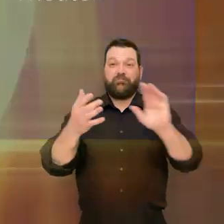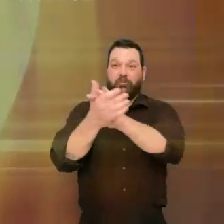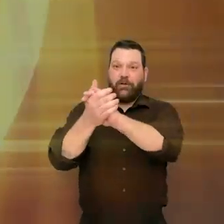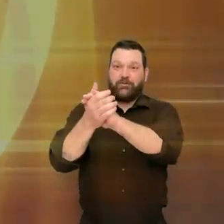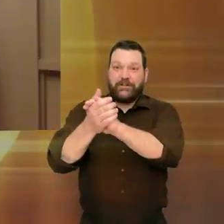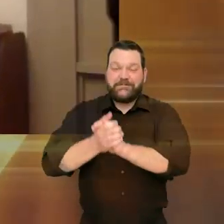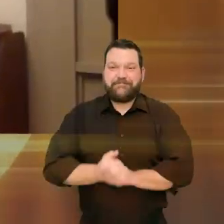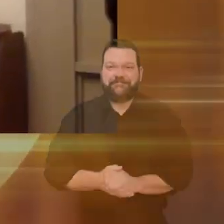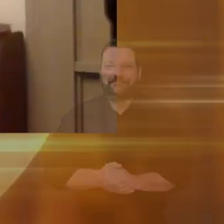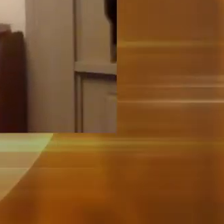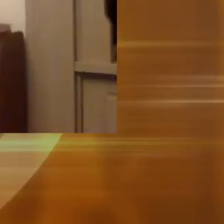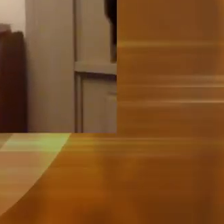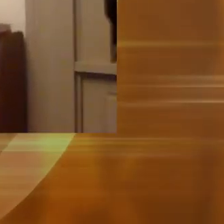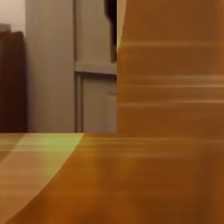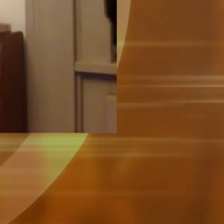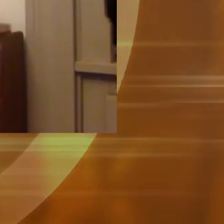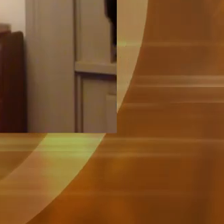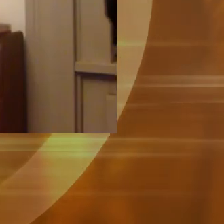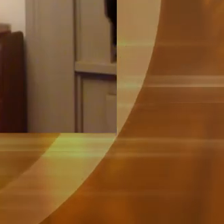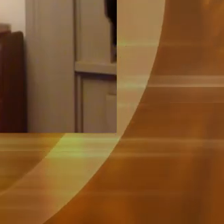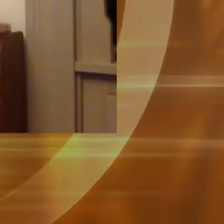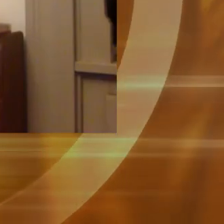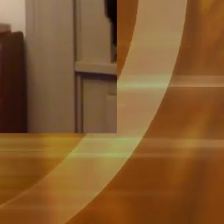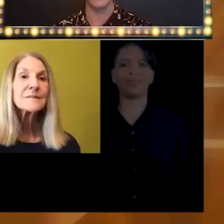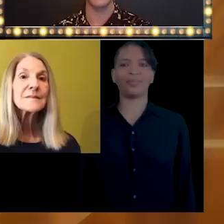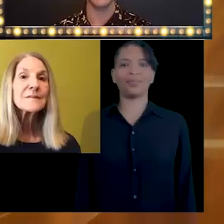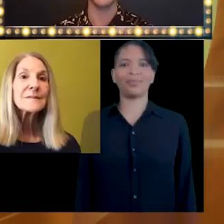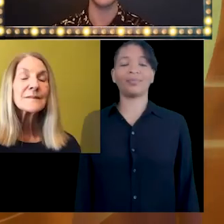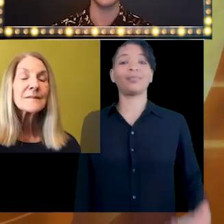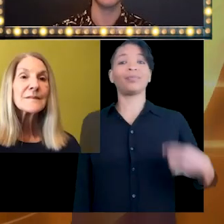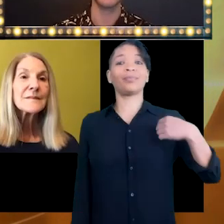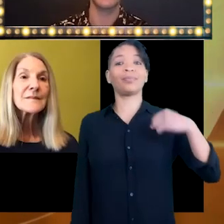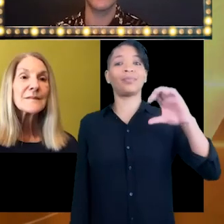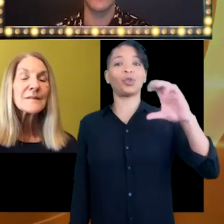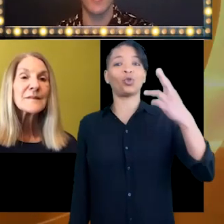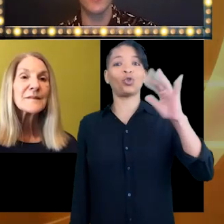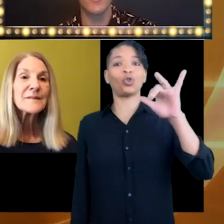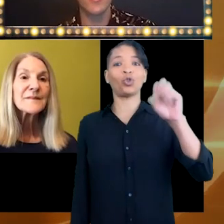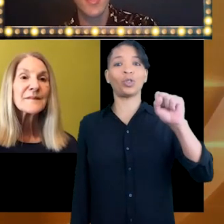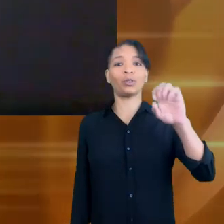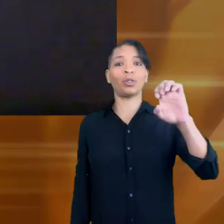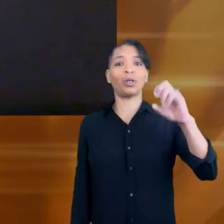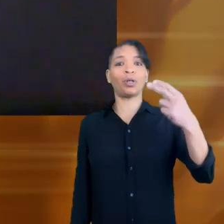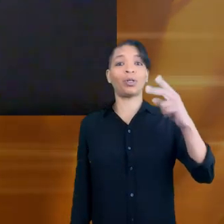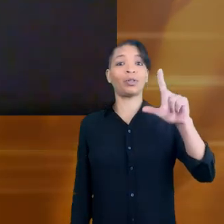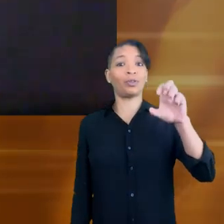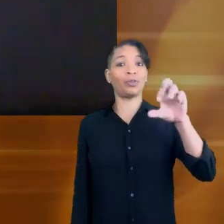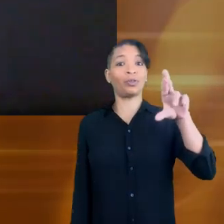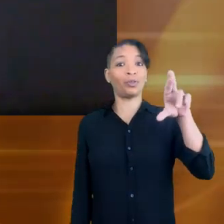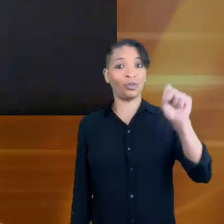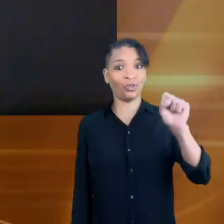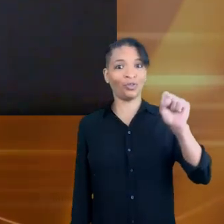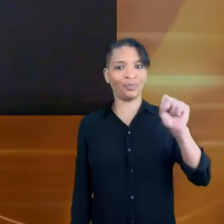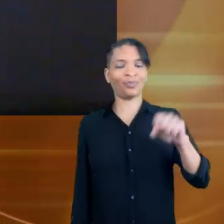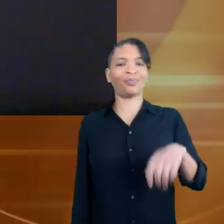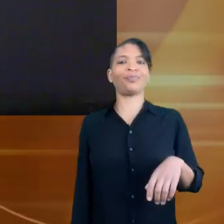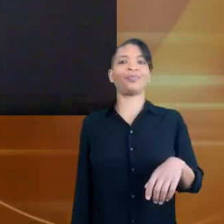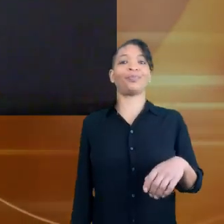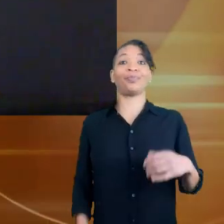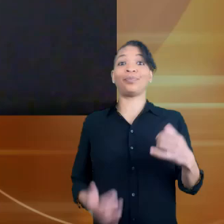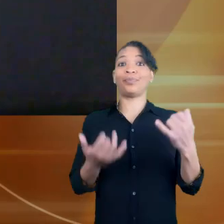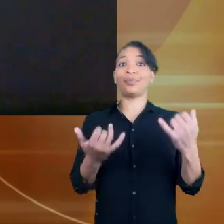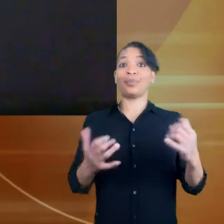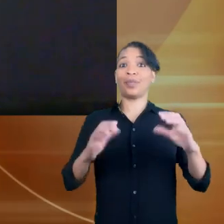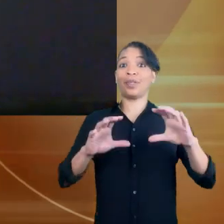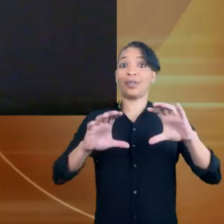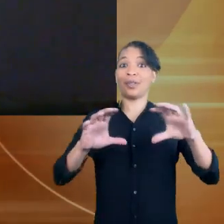Theater. Salute. Hi, I'm Christopher Ellers, and the nominees for Outstanding